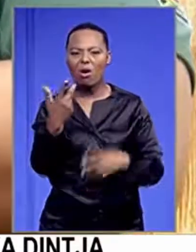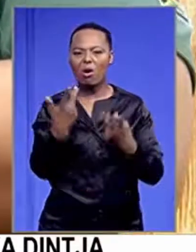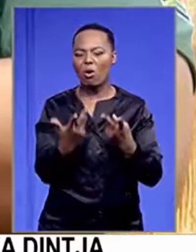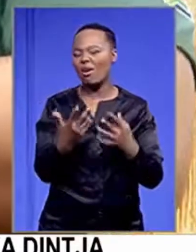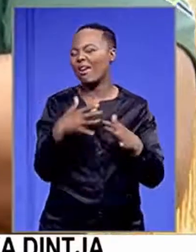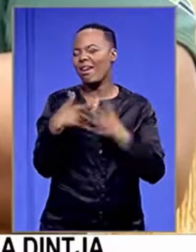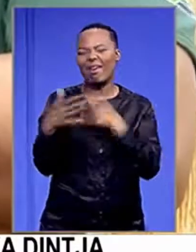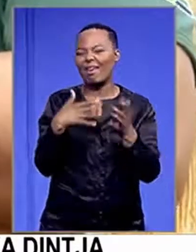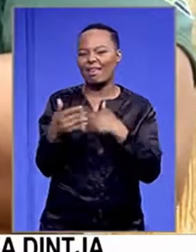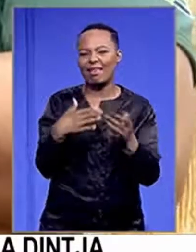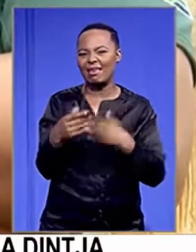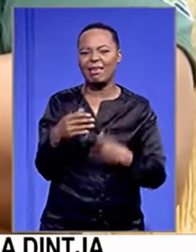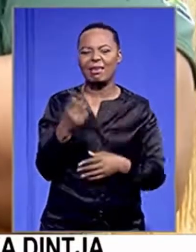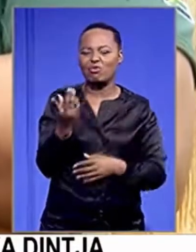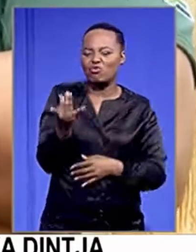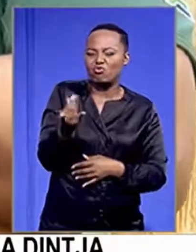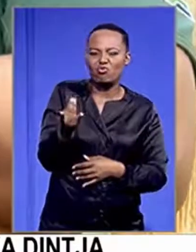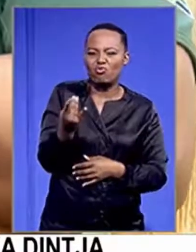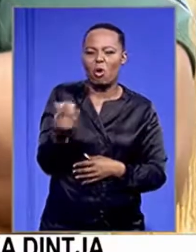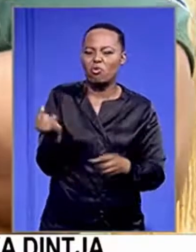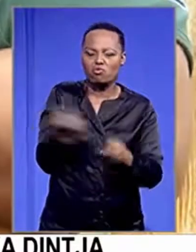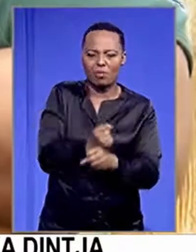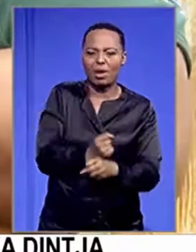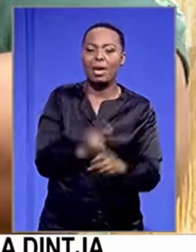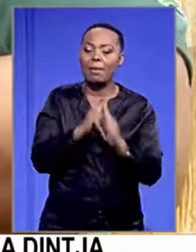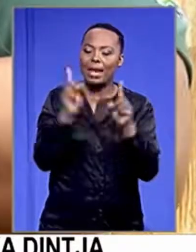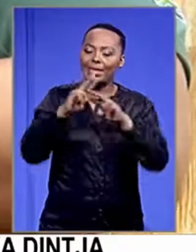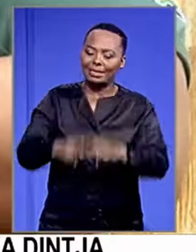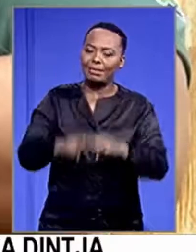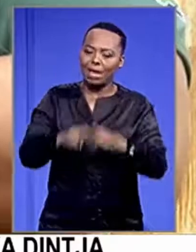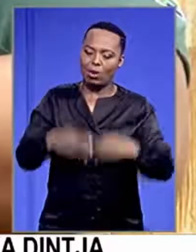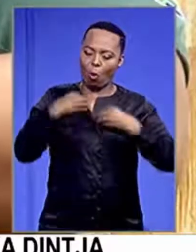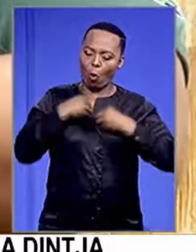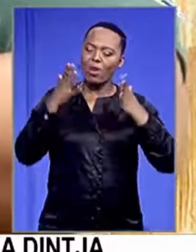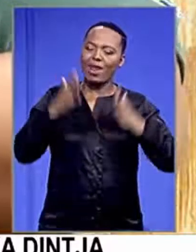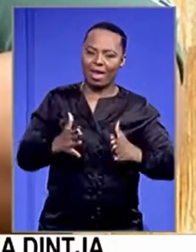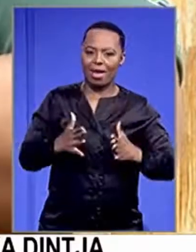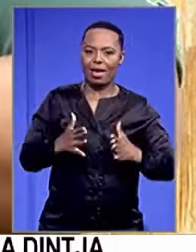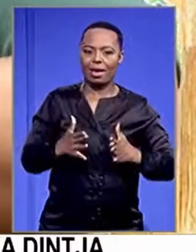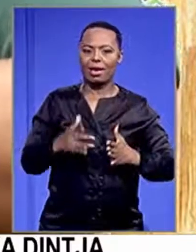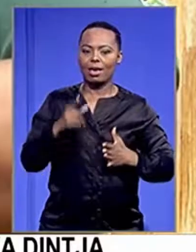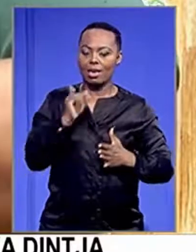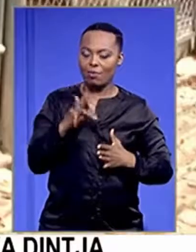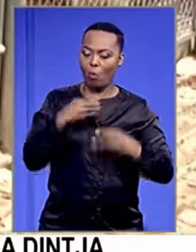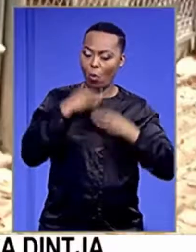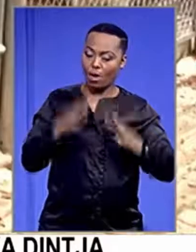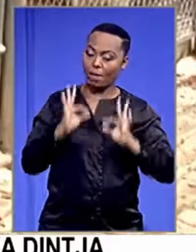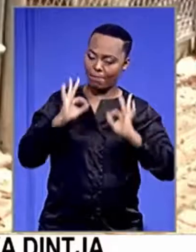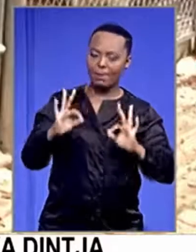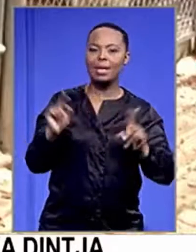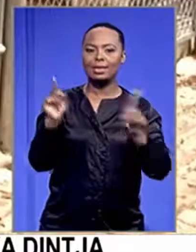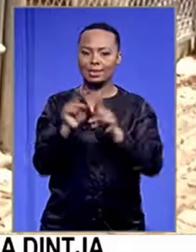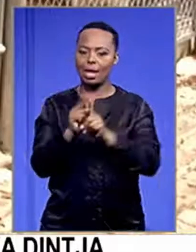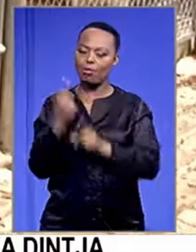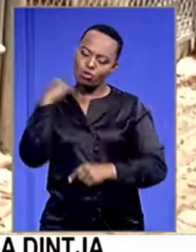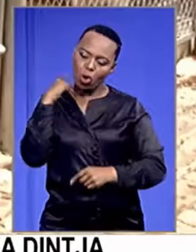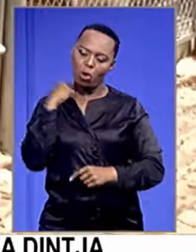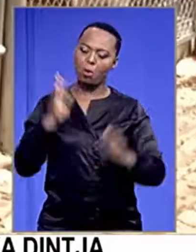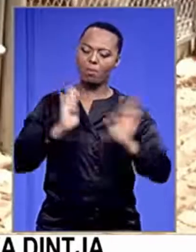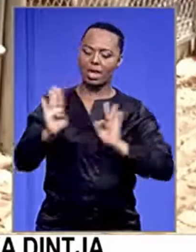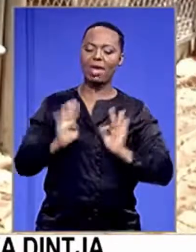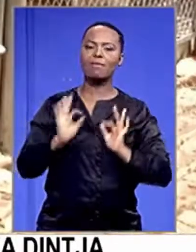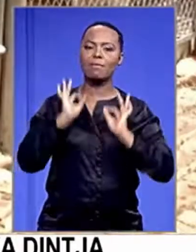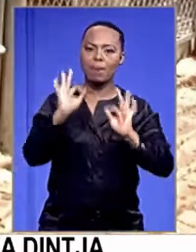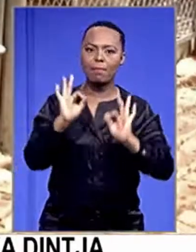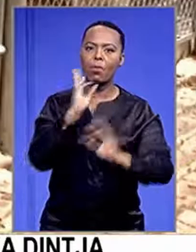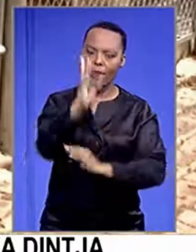same results. Give the right owner any breed you will get a beautiful dog. SPCA Mo Blumfonteini